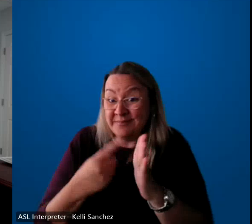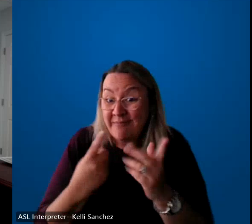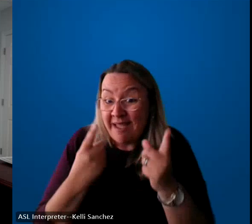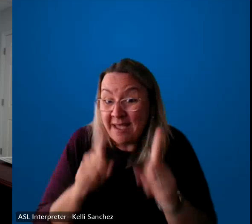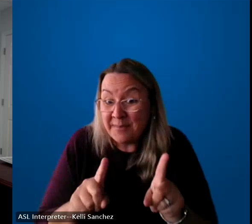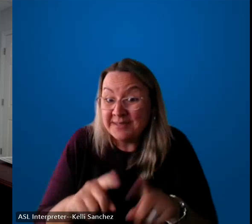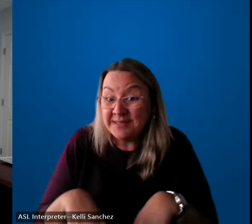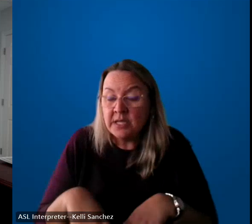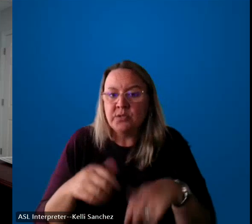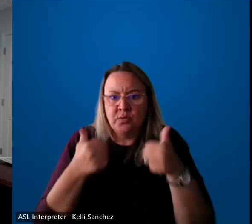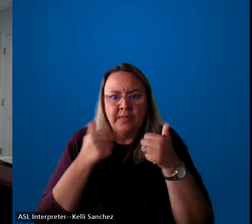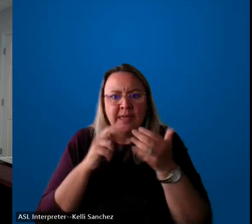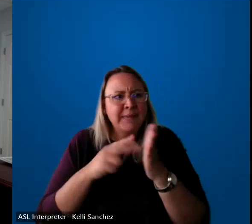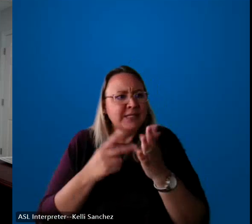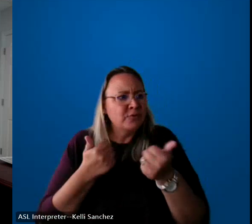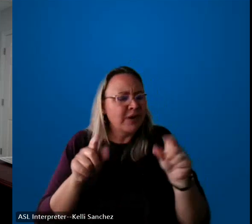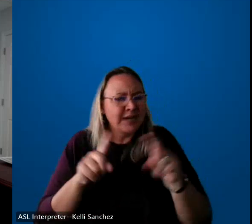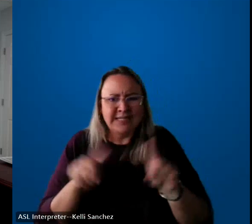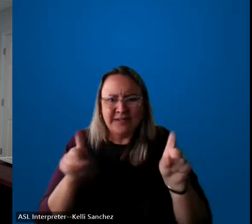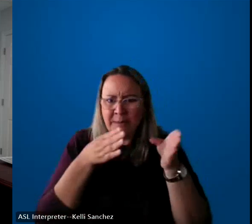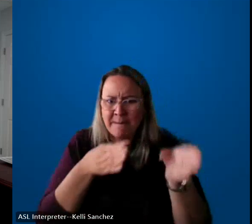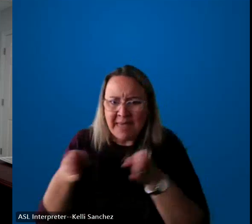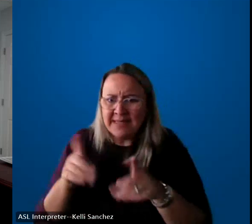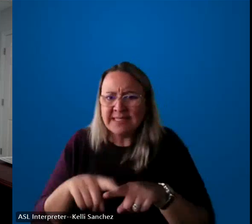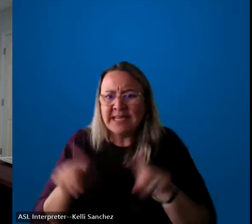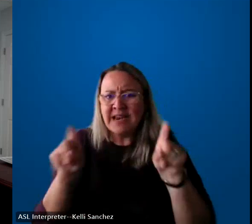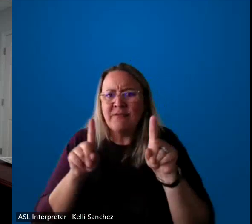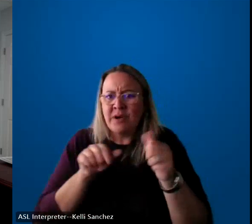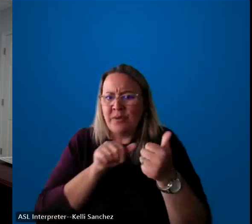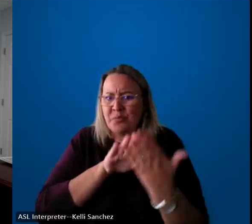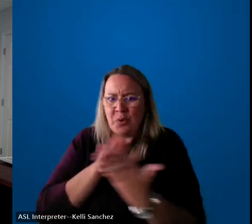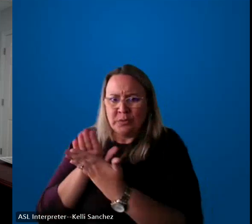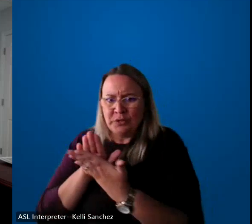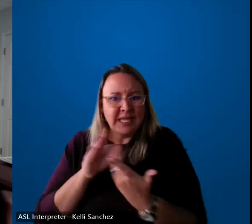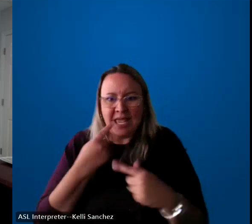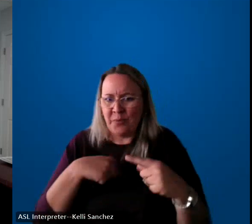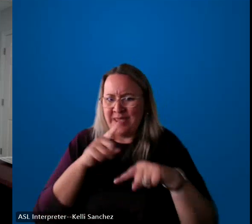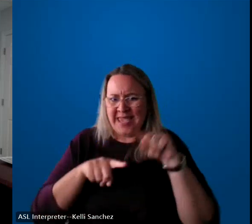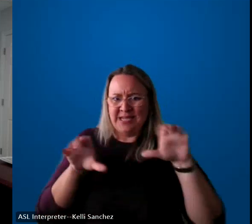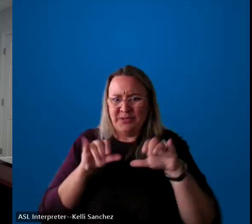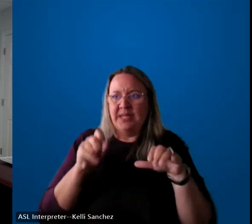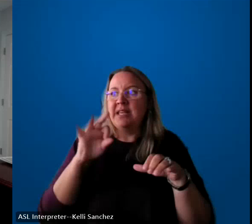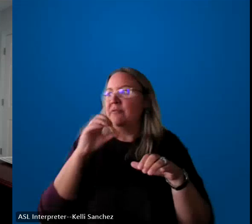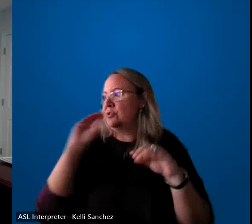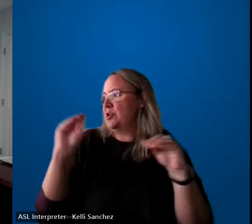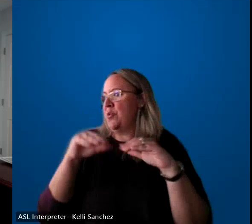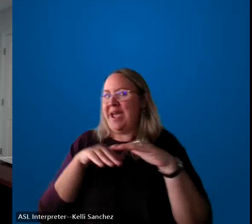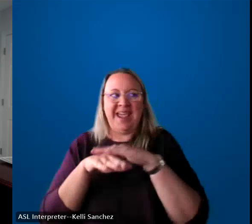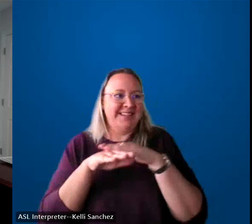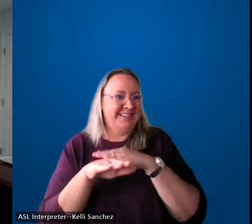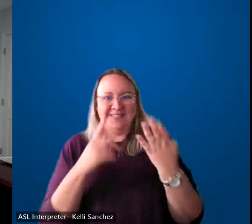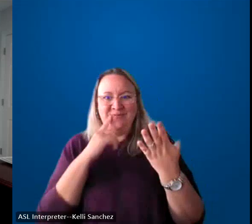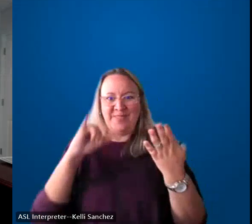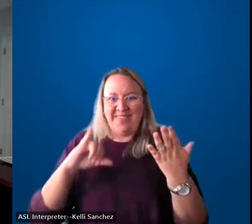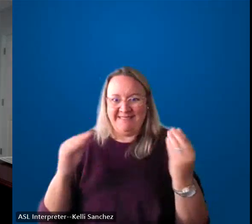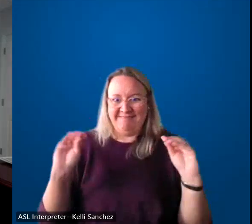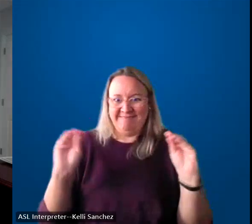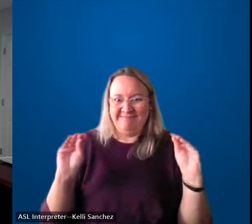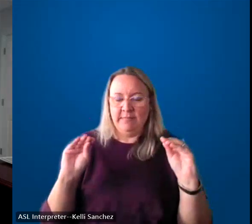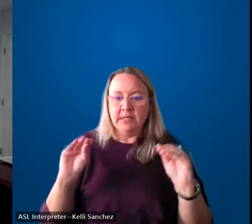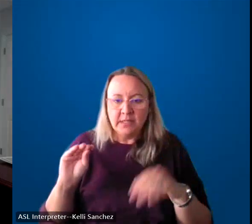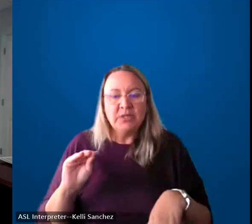means trying different methods and different methodologies. And we can't do that if we don't have access to that, right? So,